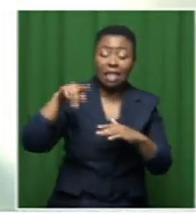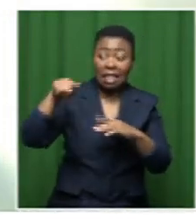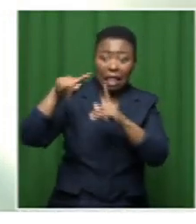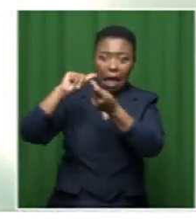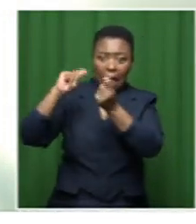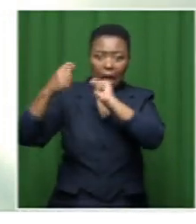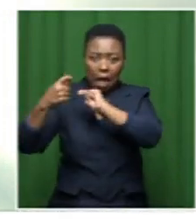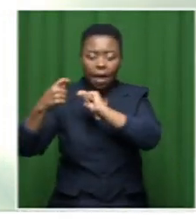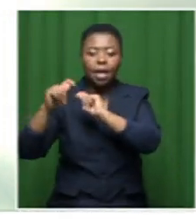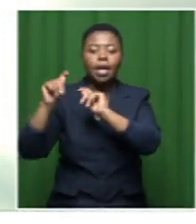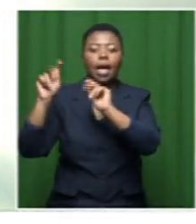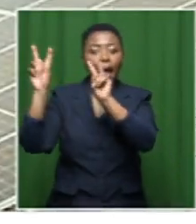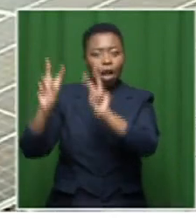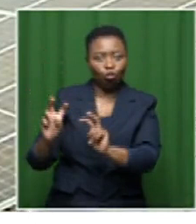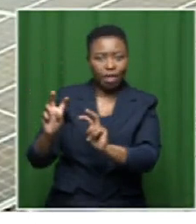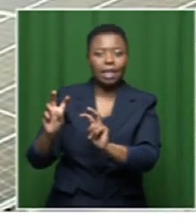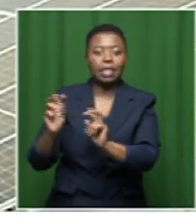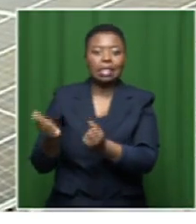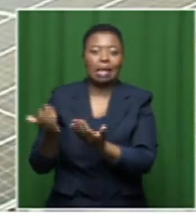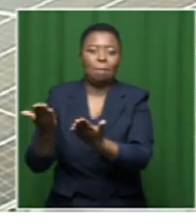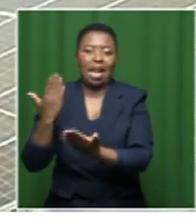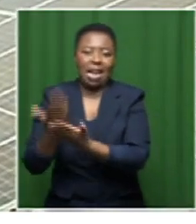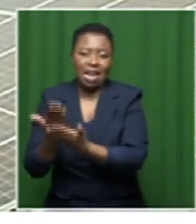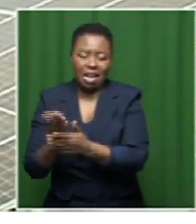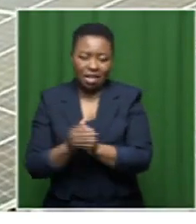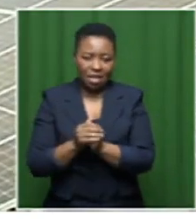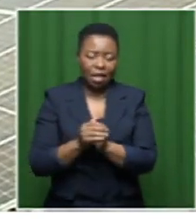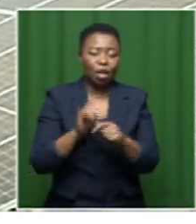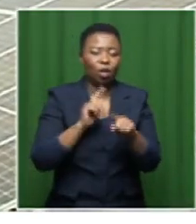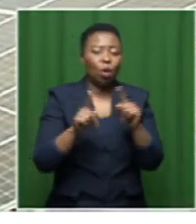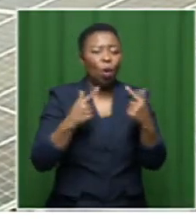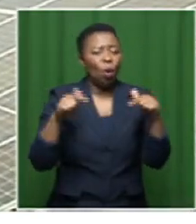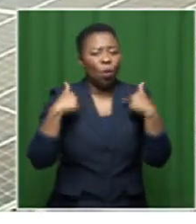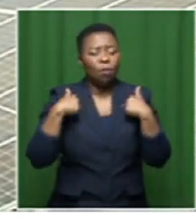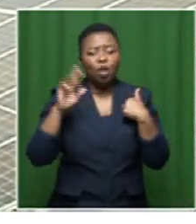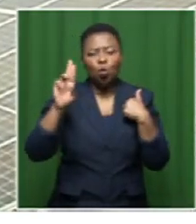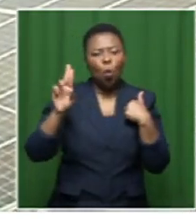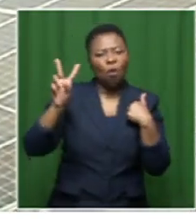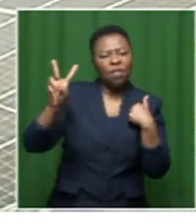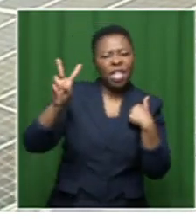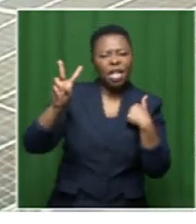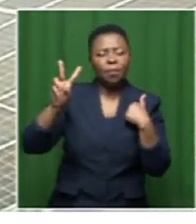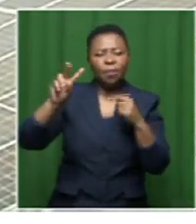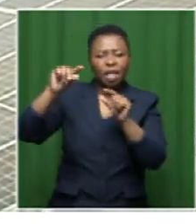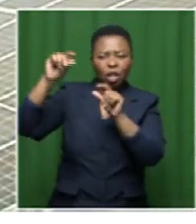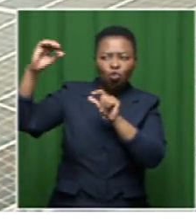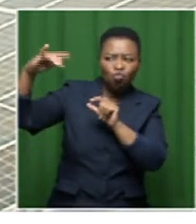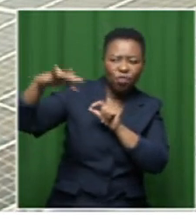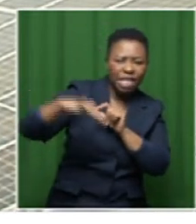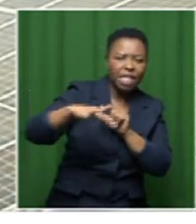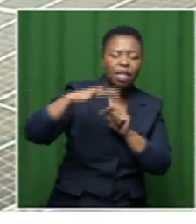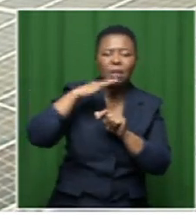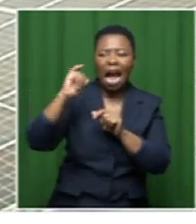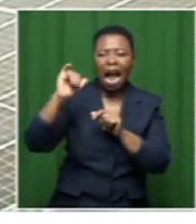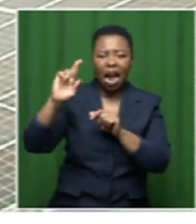into reliable power supply. Certain areas in our country's got different UV rays. We call it irradiation.